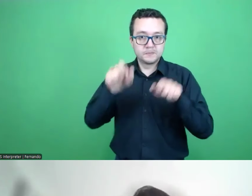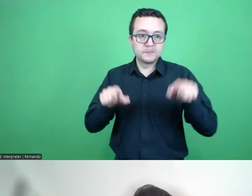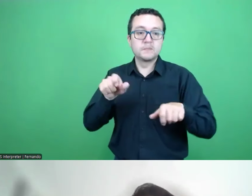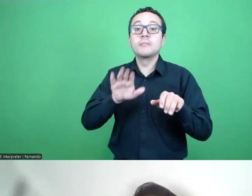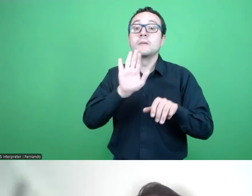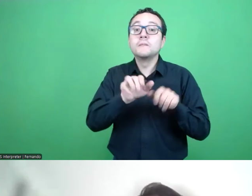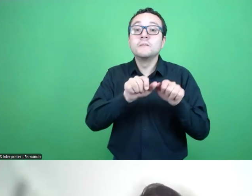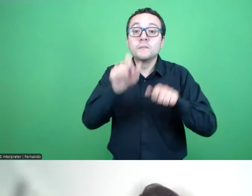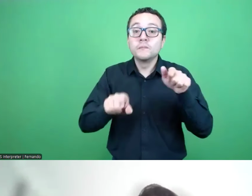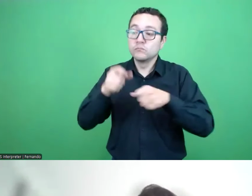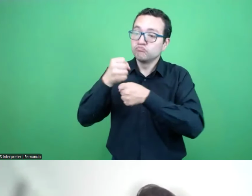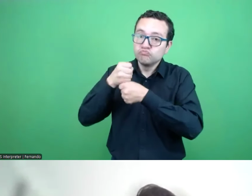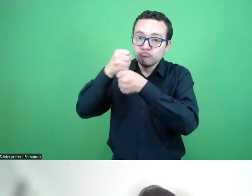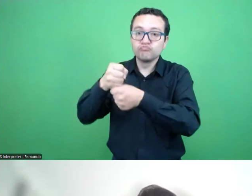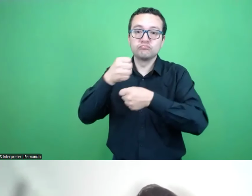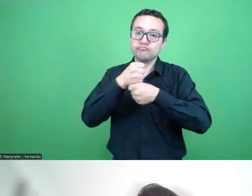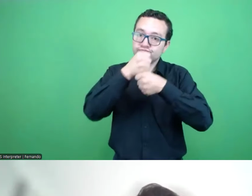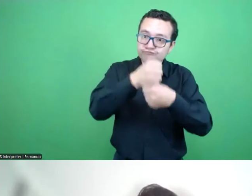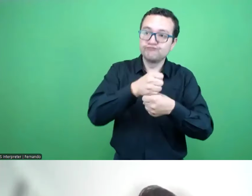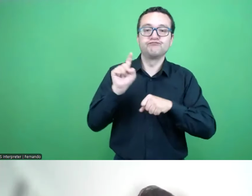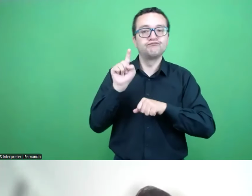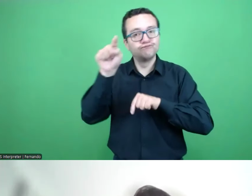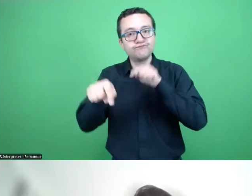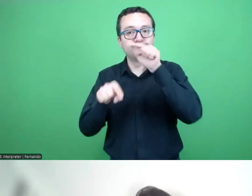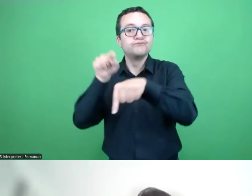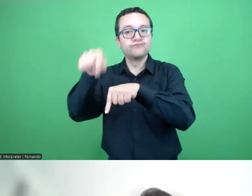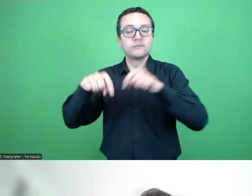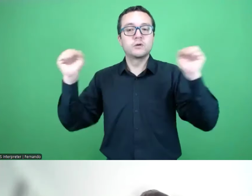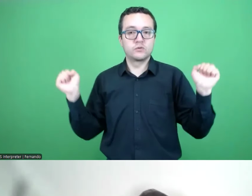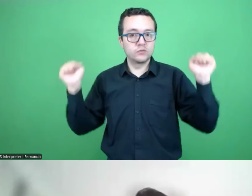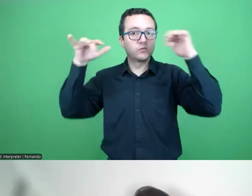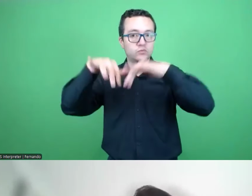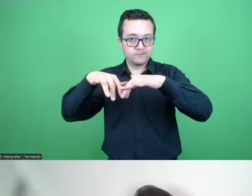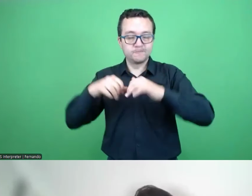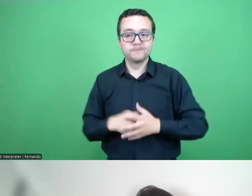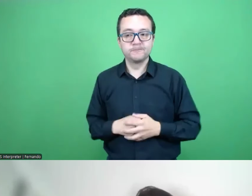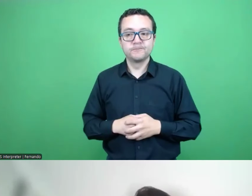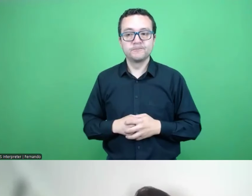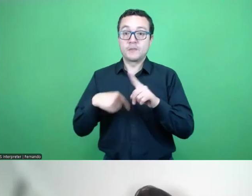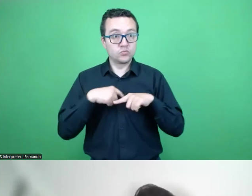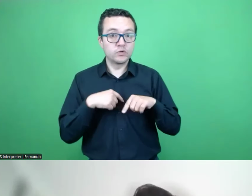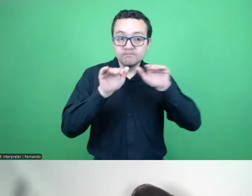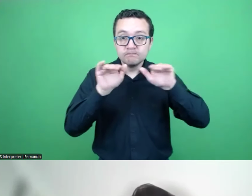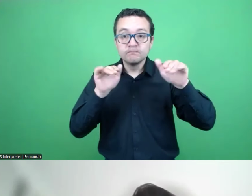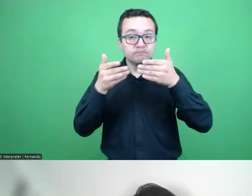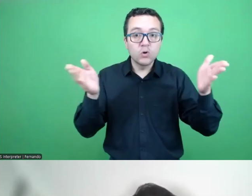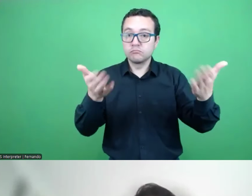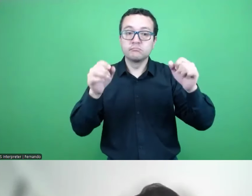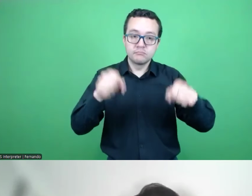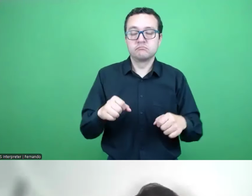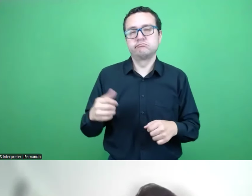be funded for the GDS and you've not heard back yet, do not worry. We are going through the applications. We received